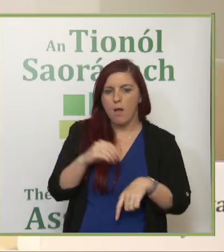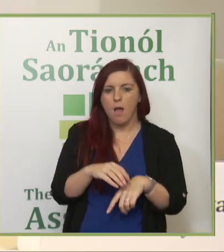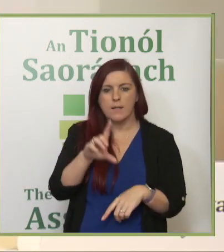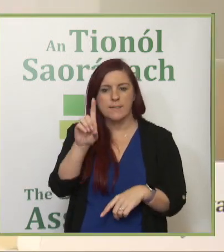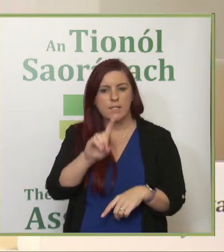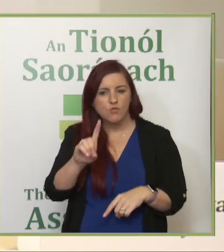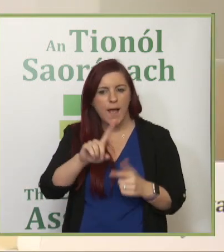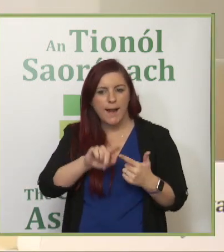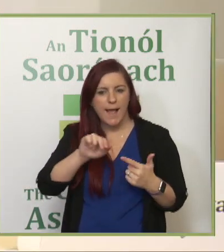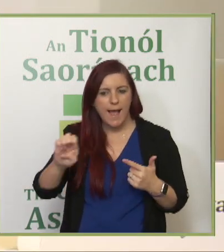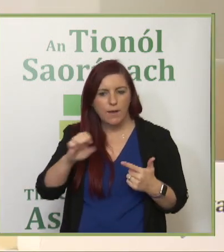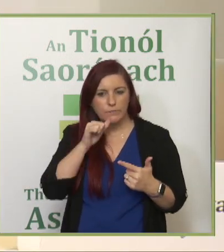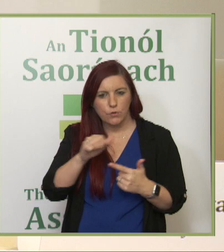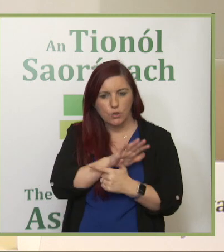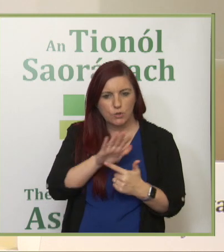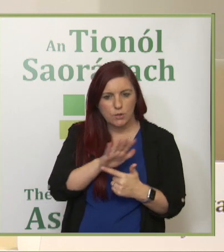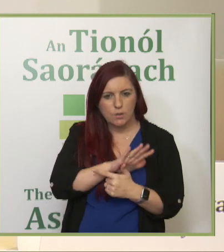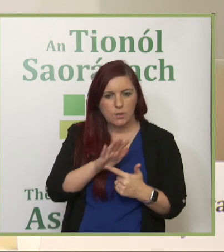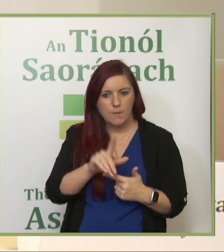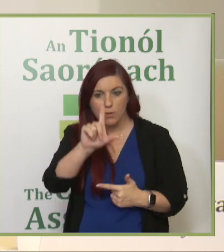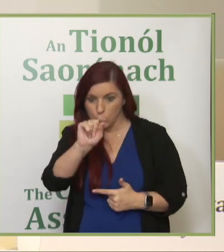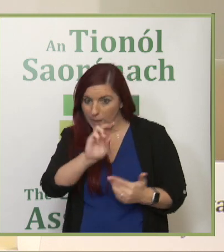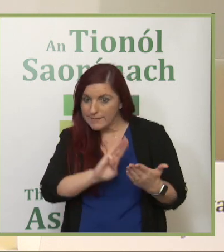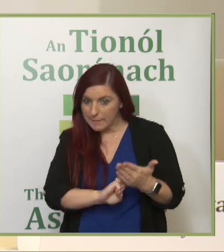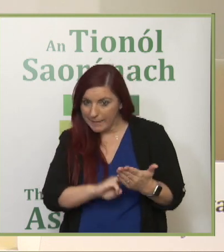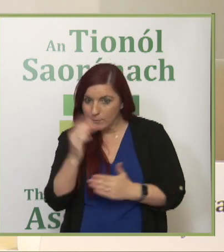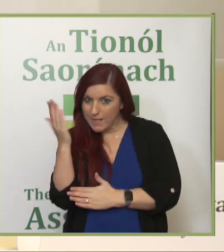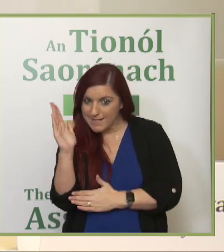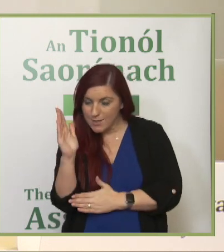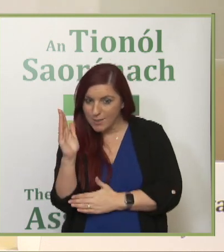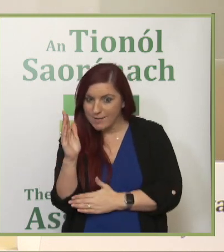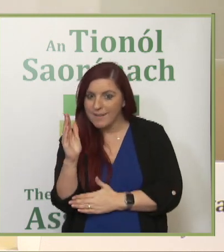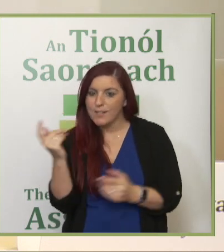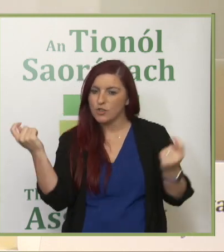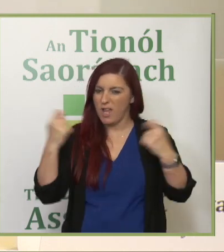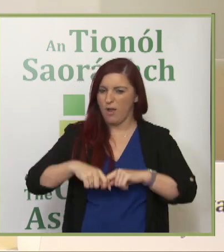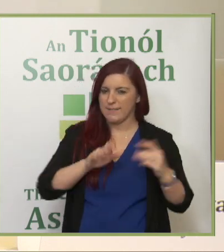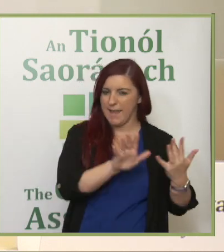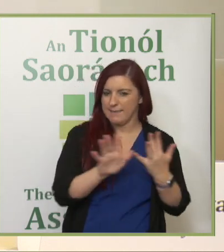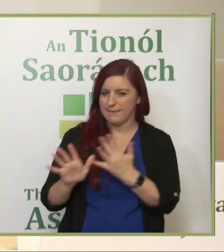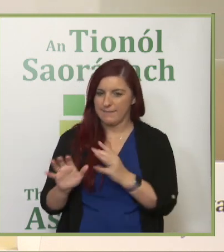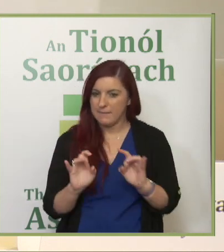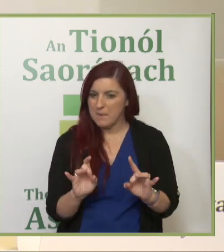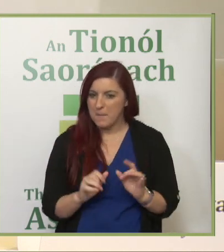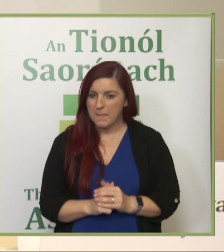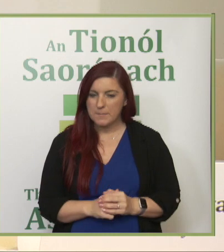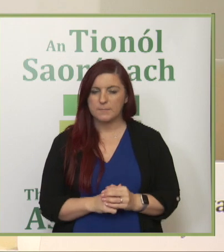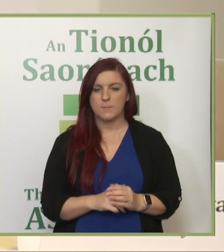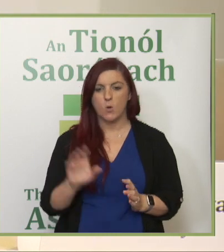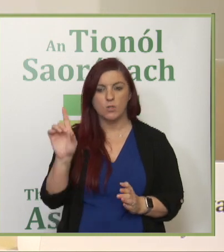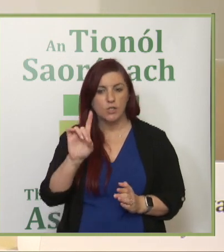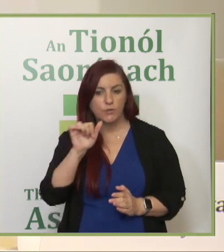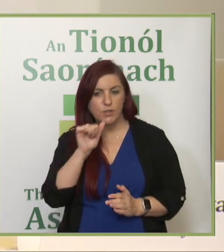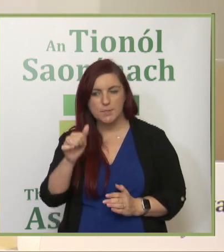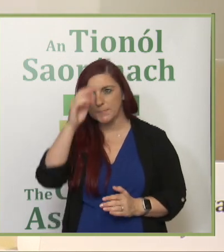Mongan and Anne Doyle to make a 20-minute presentation, shared presentation, and I think Deirdre is up first.